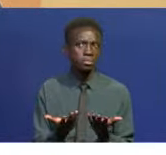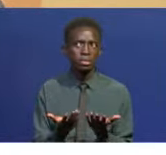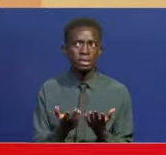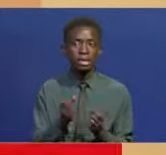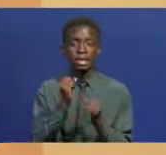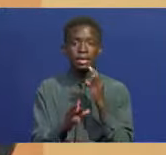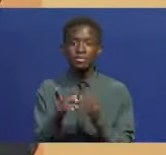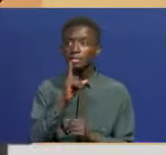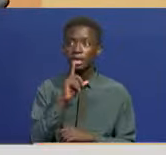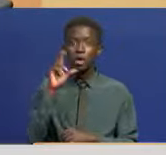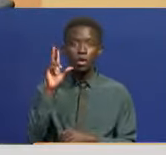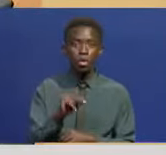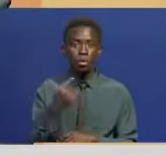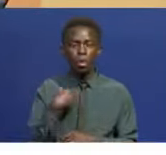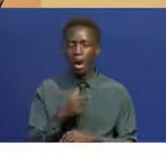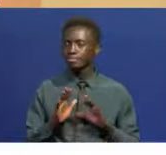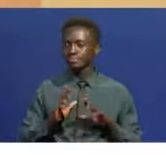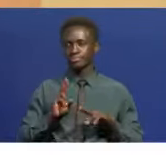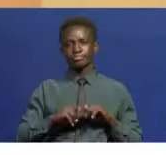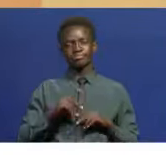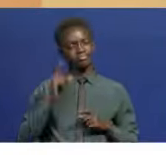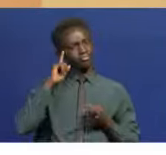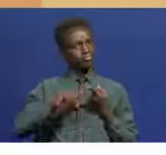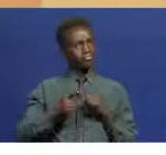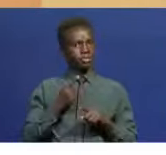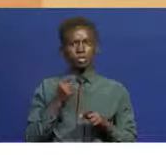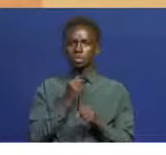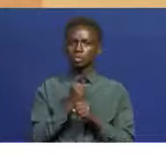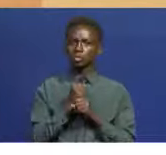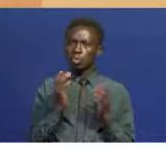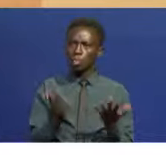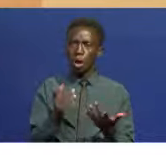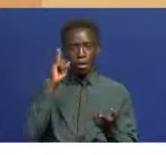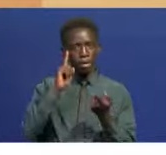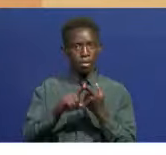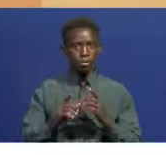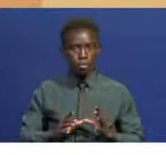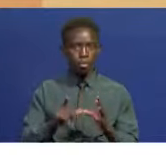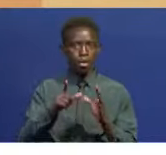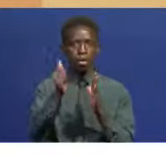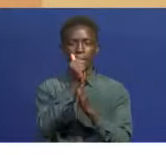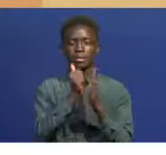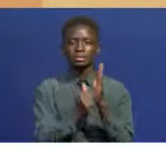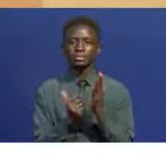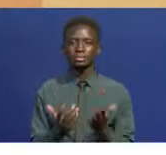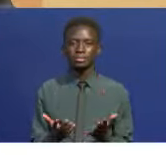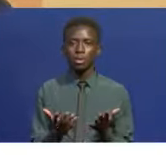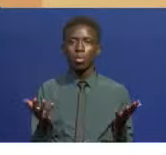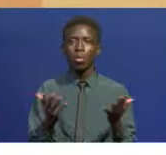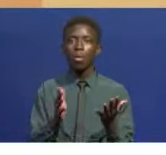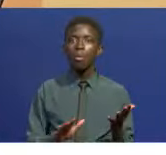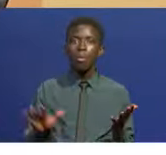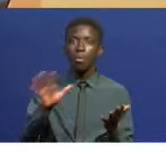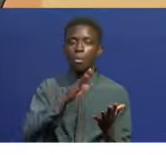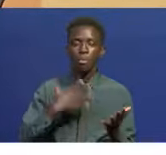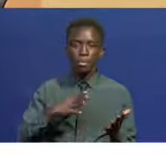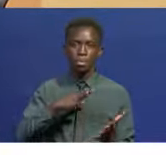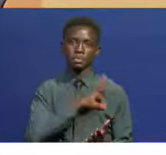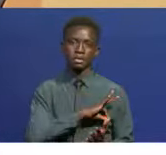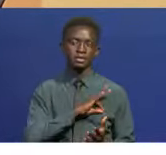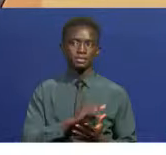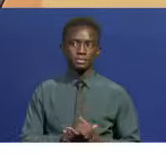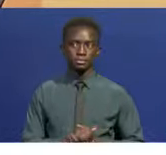says no, then we sit back and look at what do we do now to progressively push this agenda to the point, to the end point where everybody gets the benefit of it. Mm. Diego,